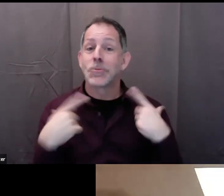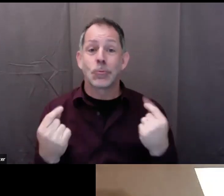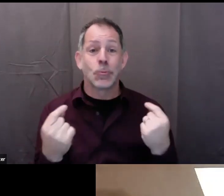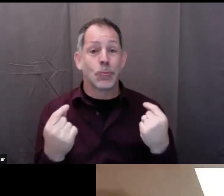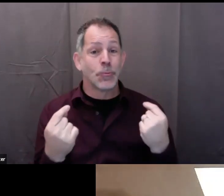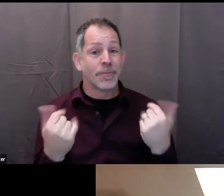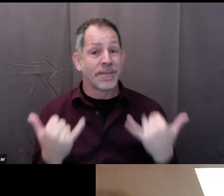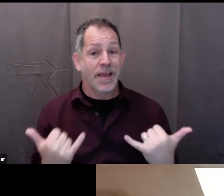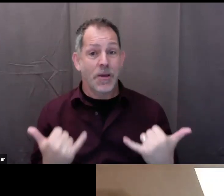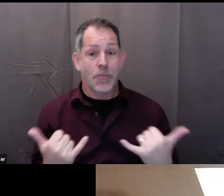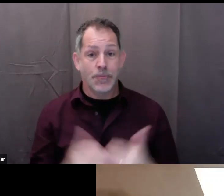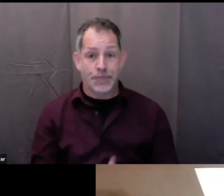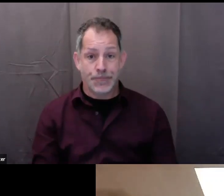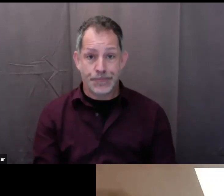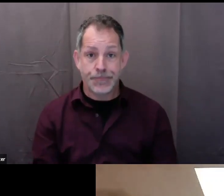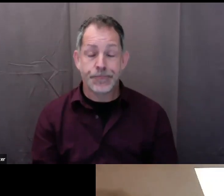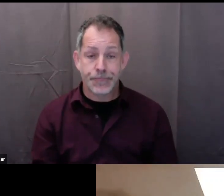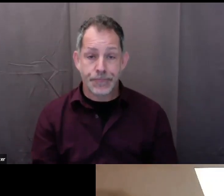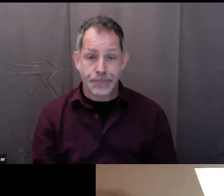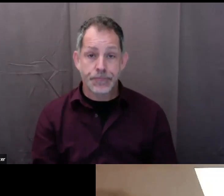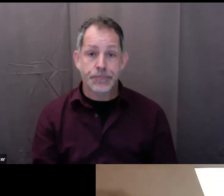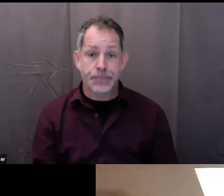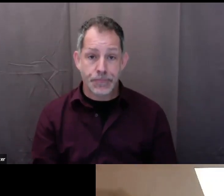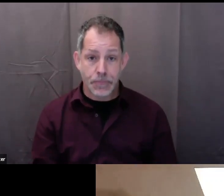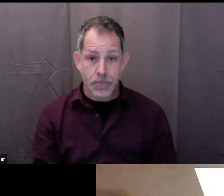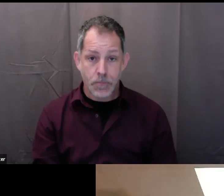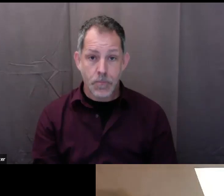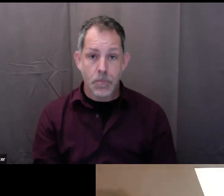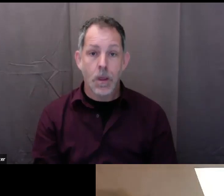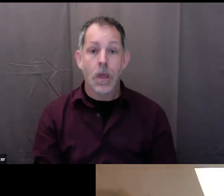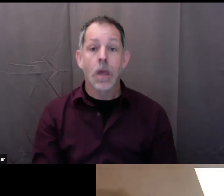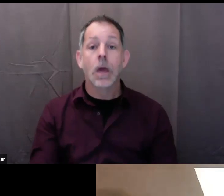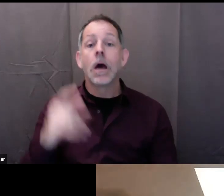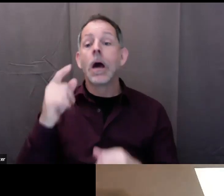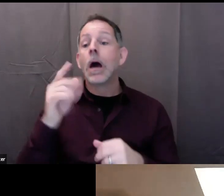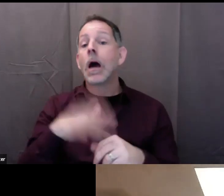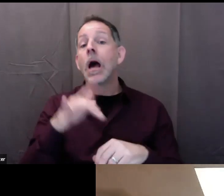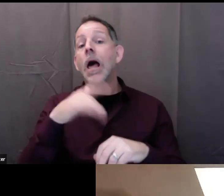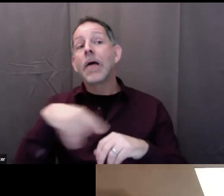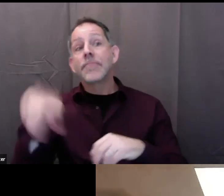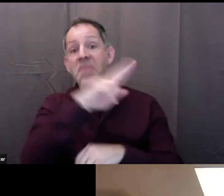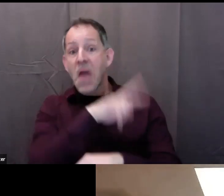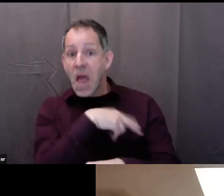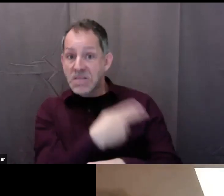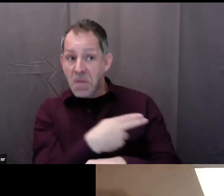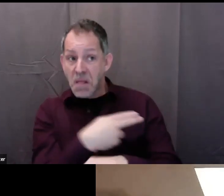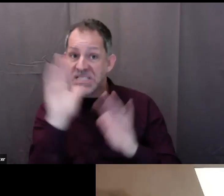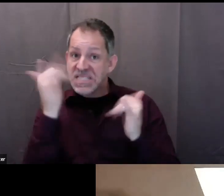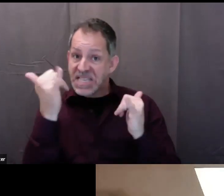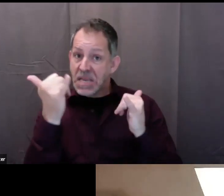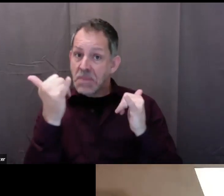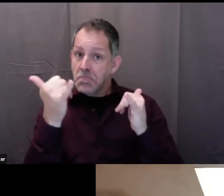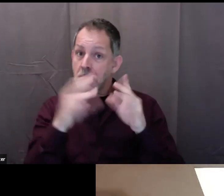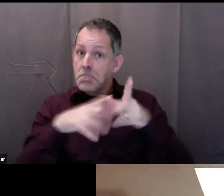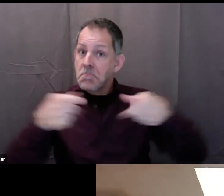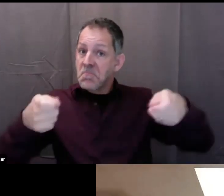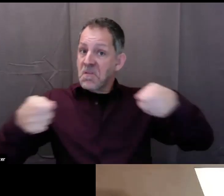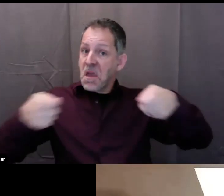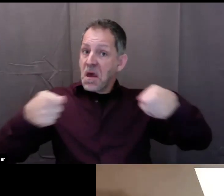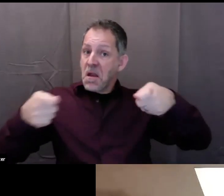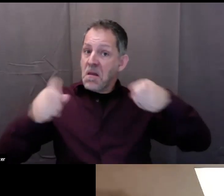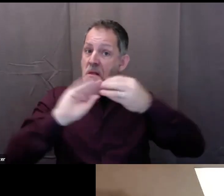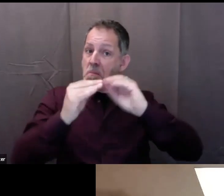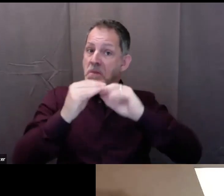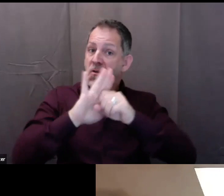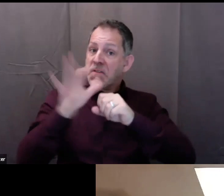early signals with the hospital still looking as they did a couple weeks ago suggest that we would not, that's not in